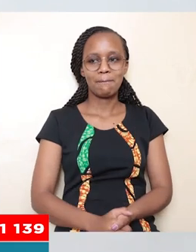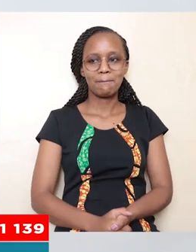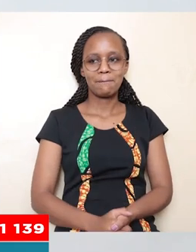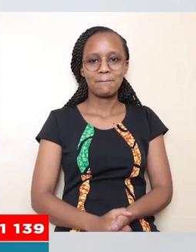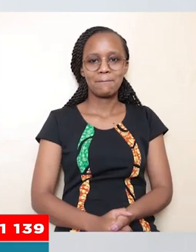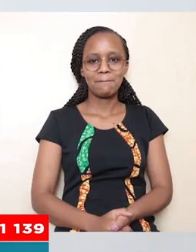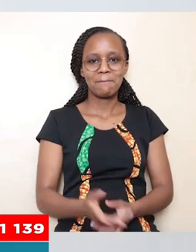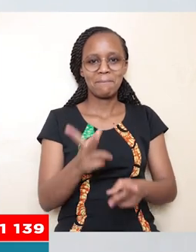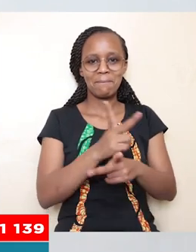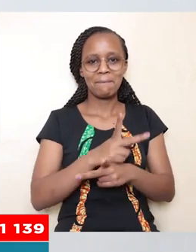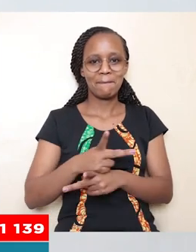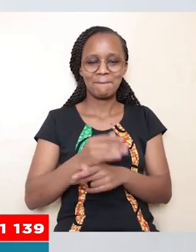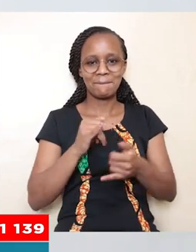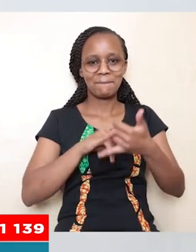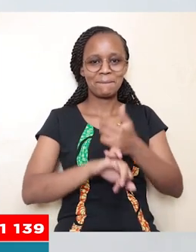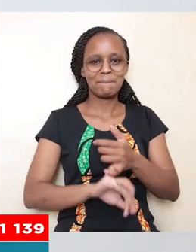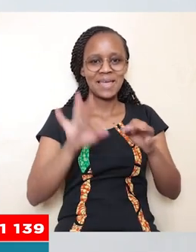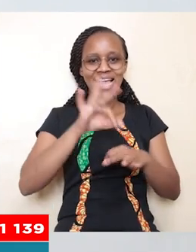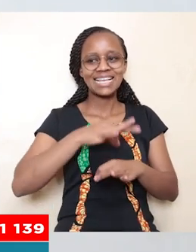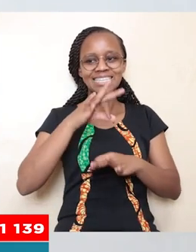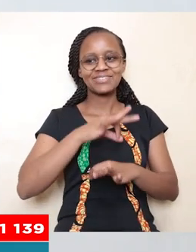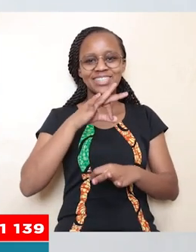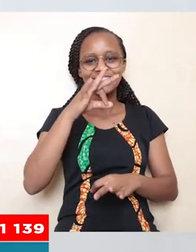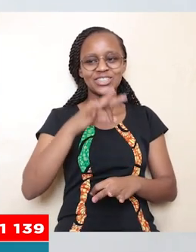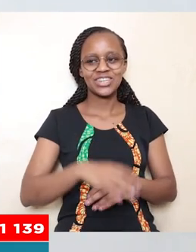He protects the wife spiritually.